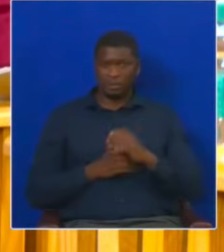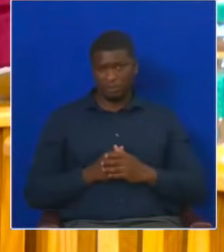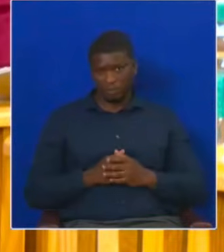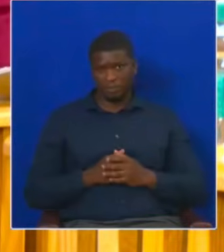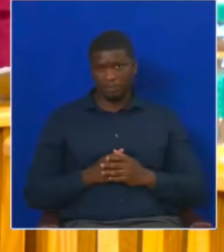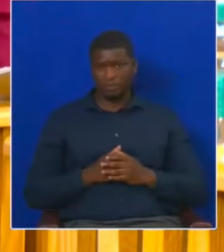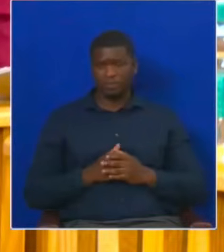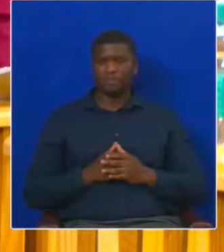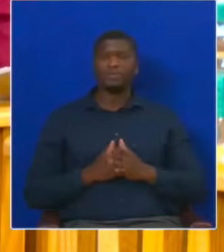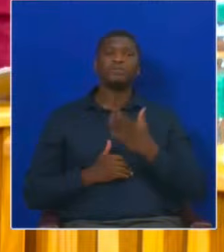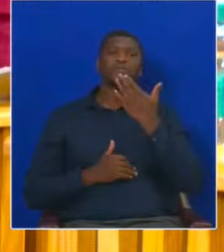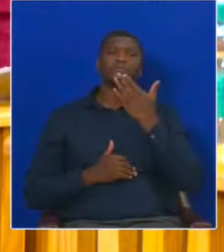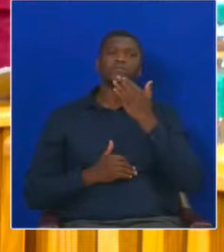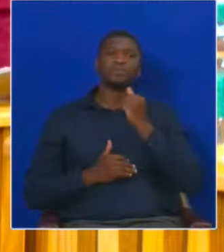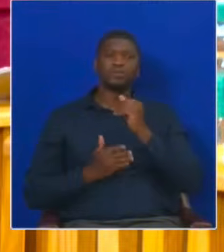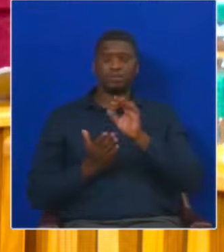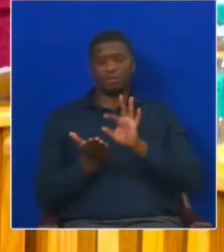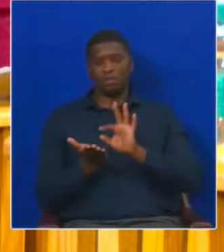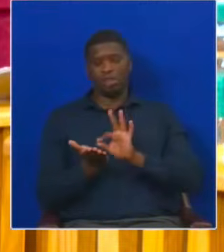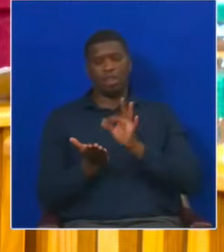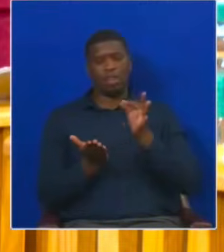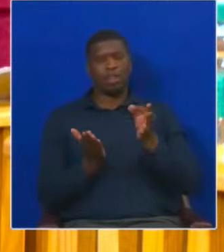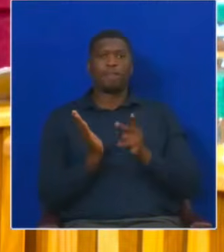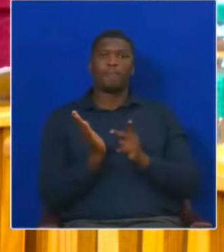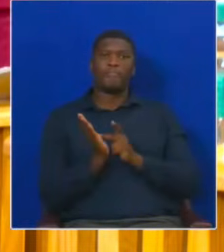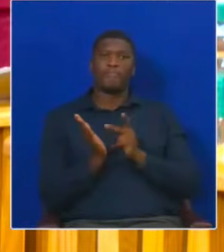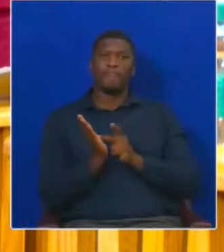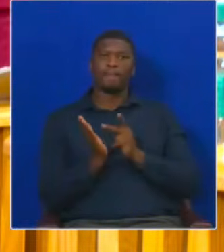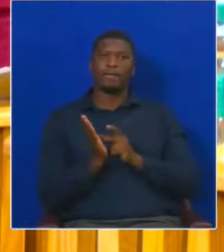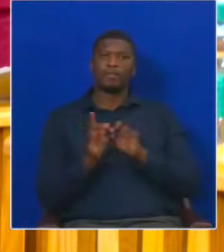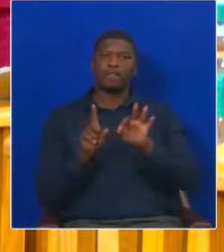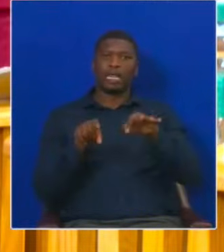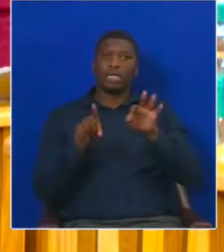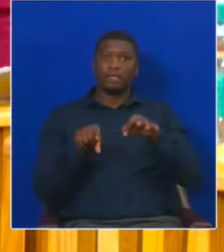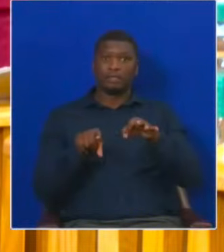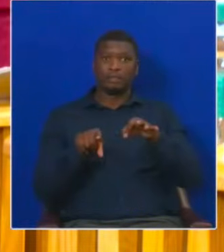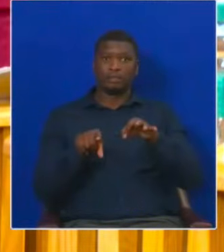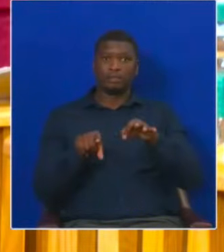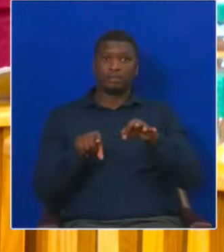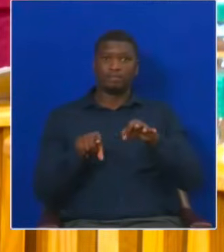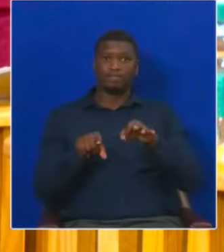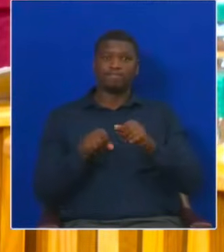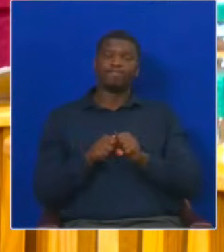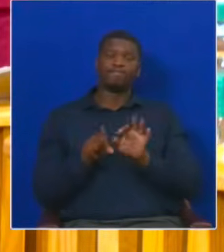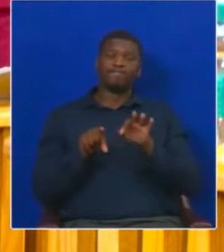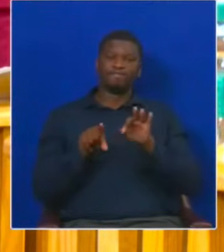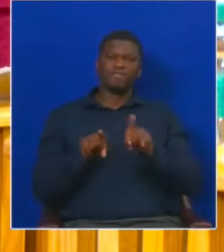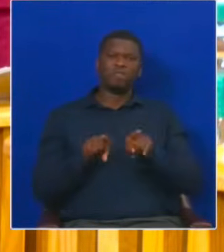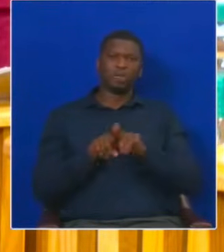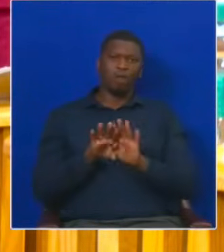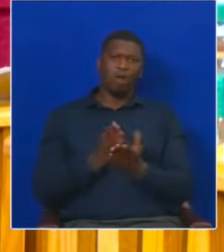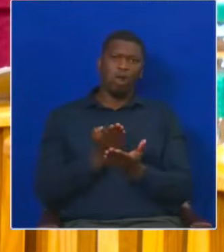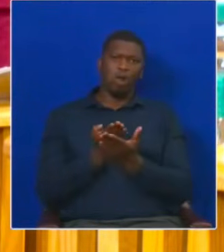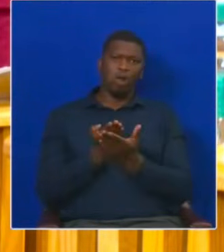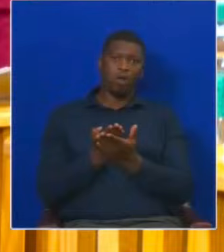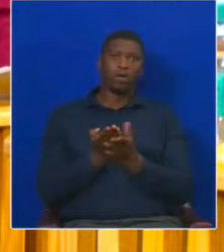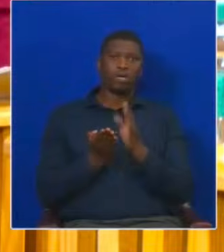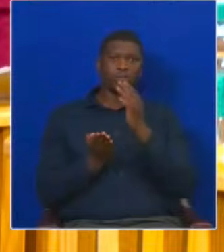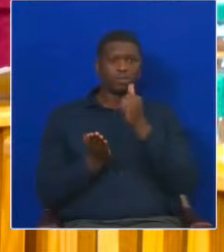to page 13 of the annexure bundle? It's the next